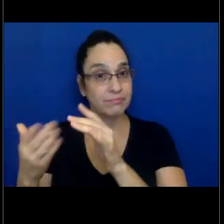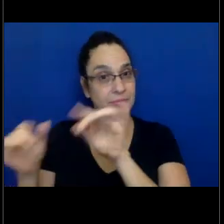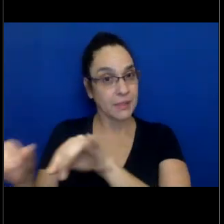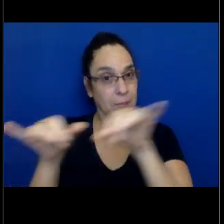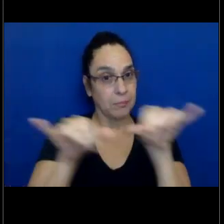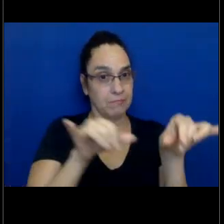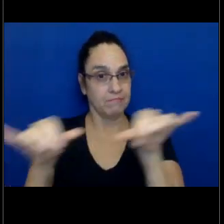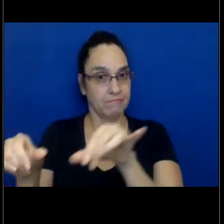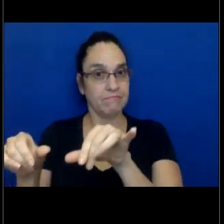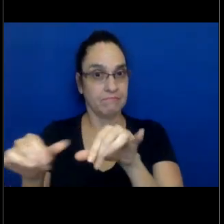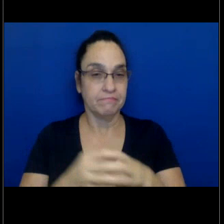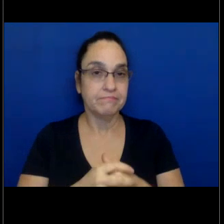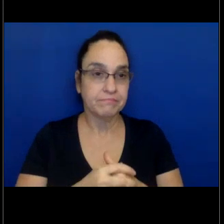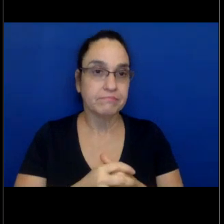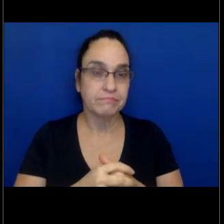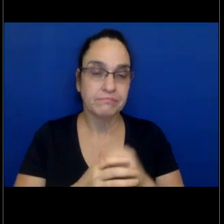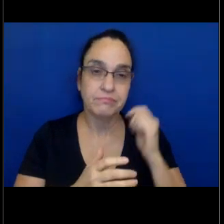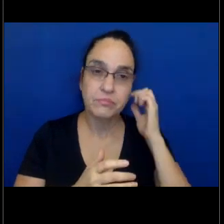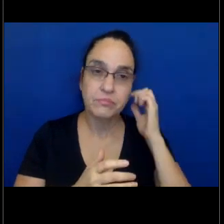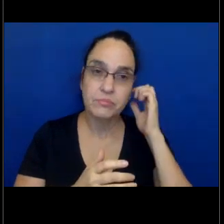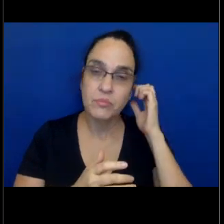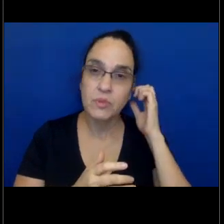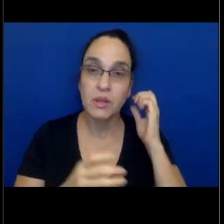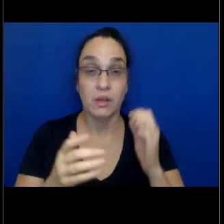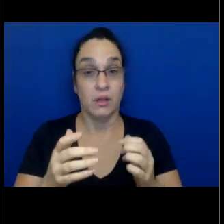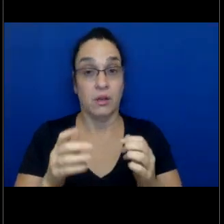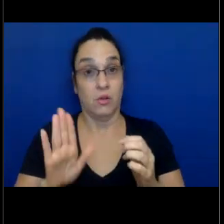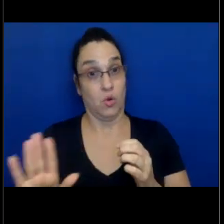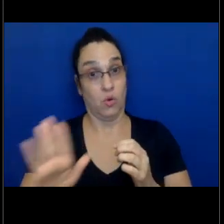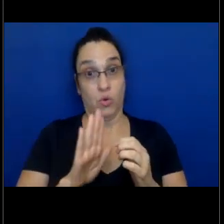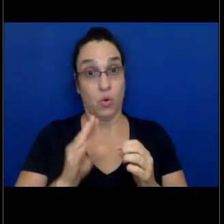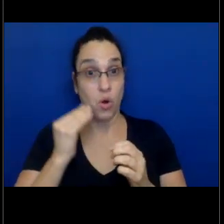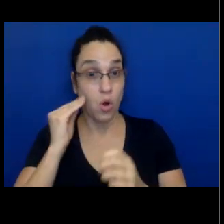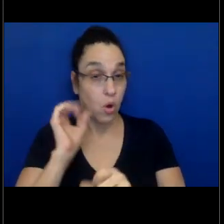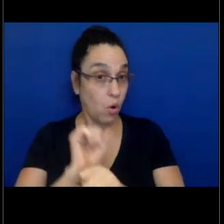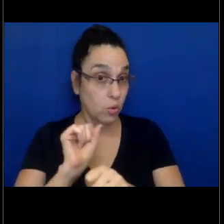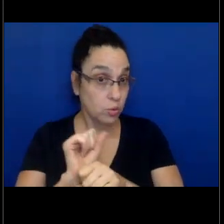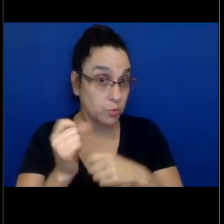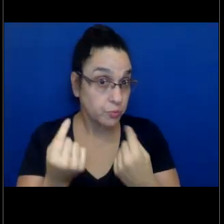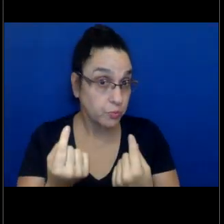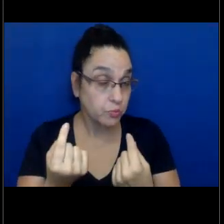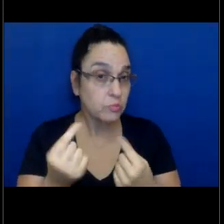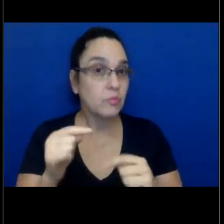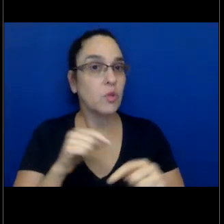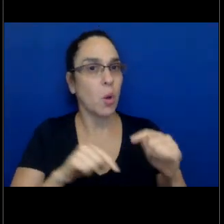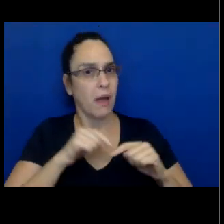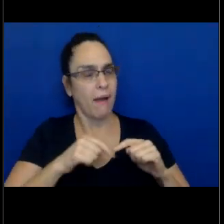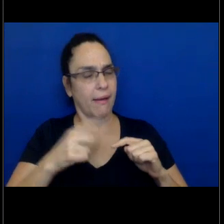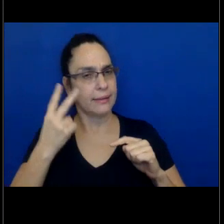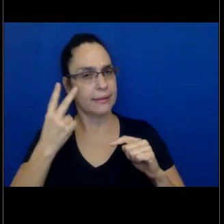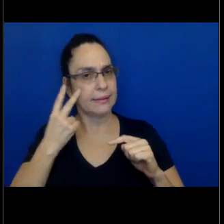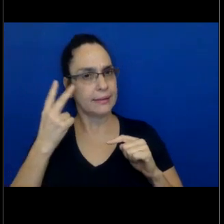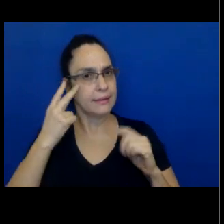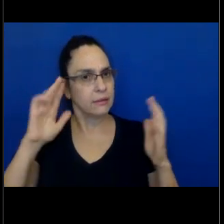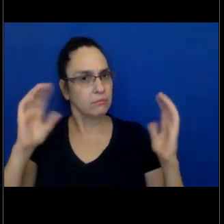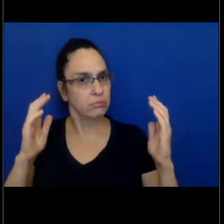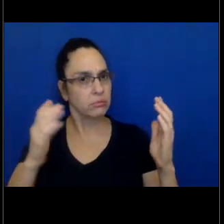both cases. So this is really for your homework to go back and see what a very good writer and very good